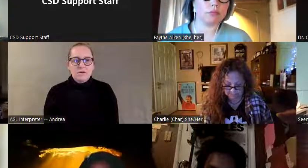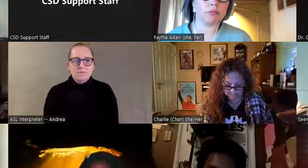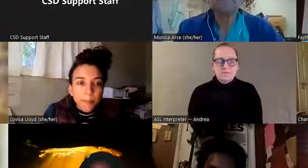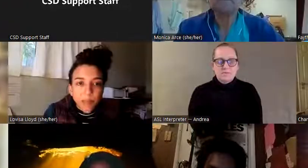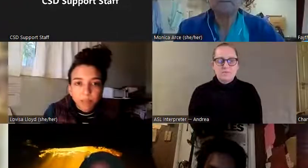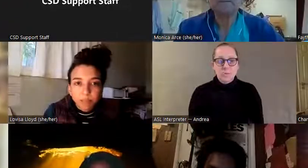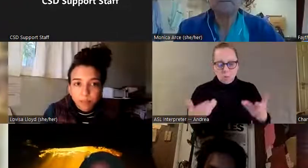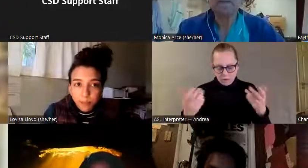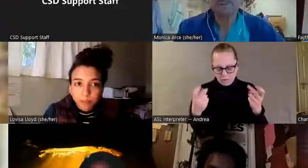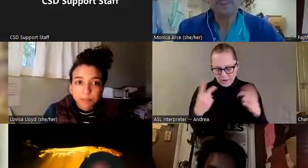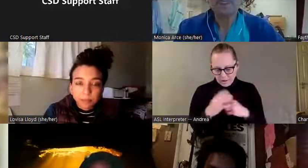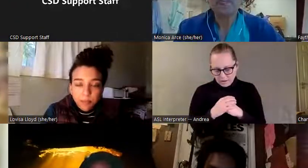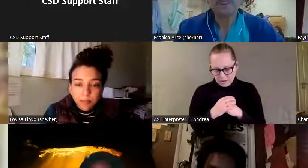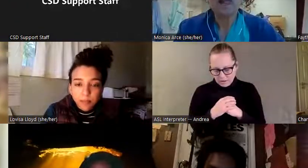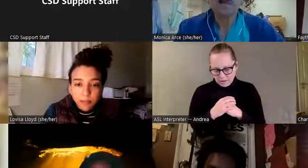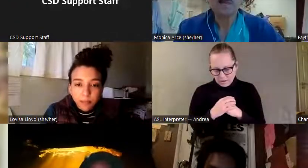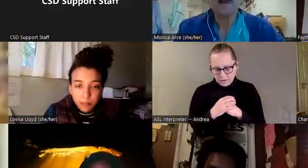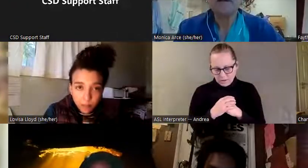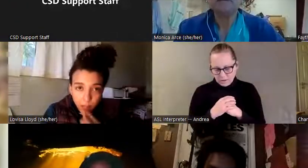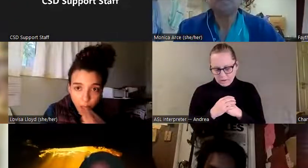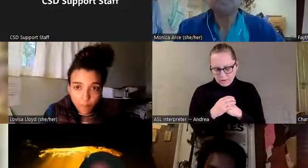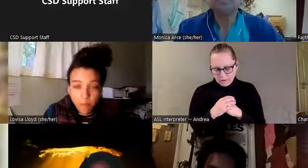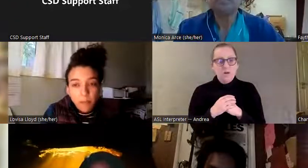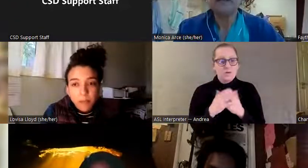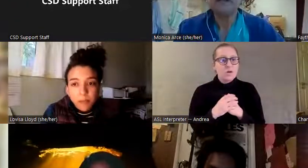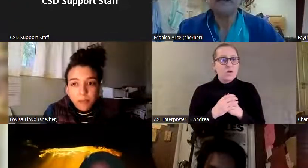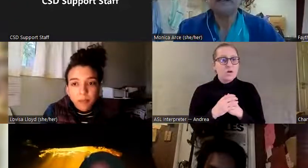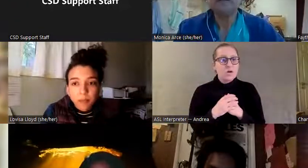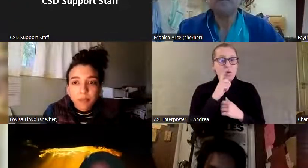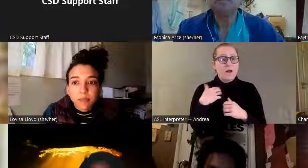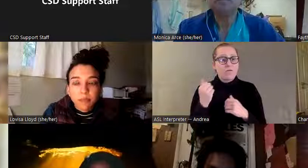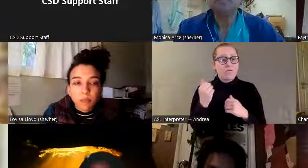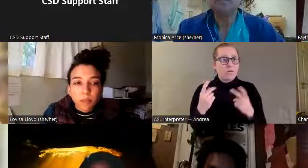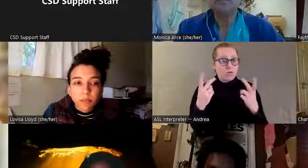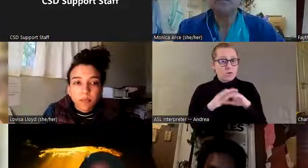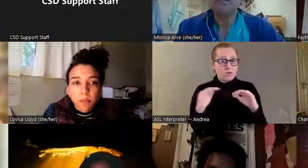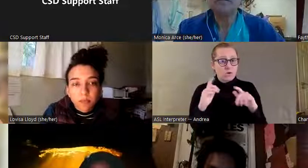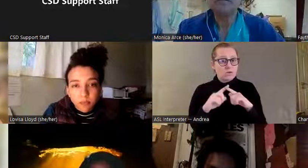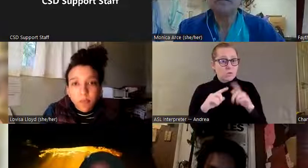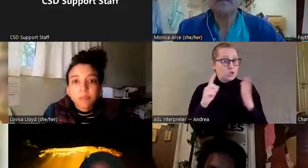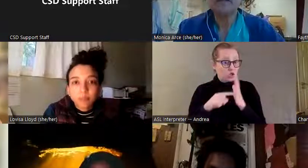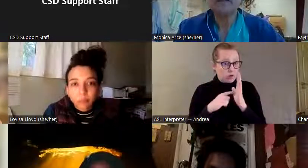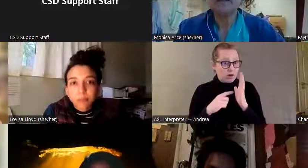Welcome back, everyone. There is a proposal on the floor to strike.